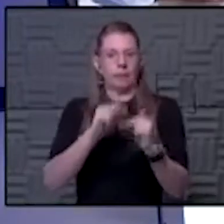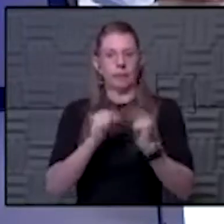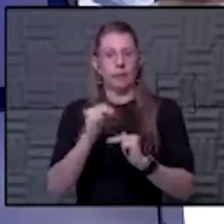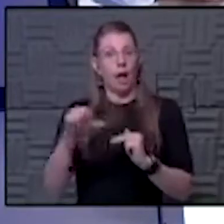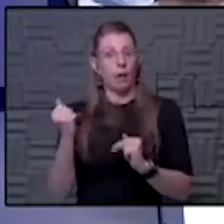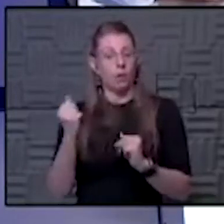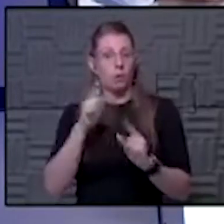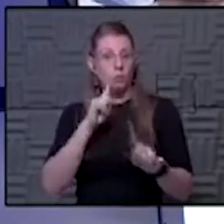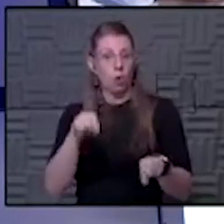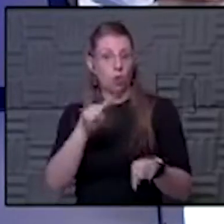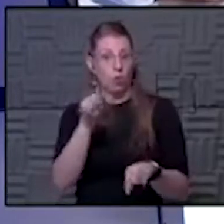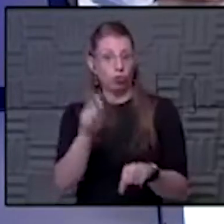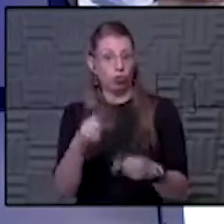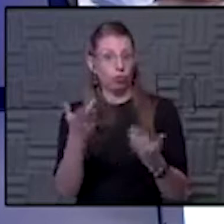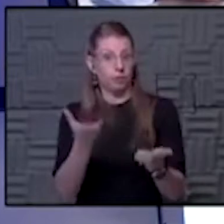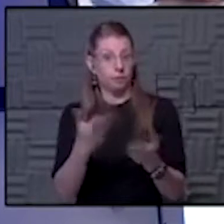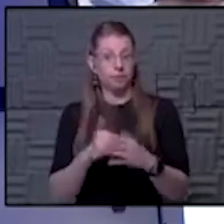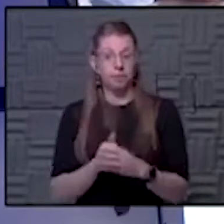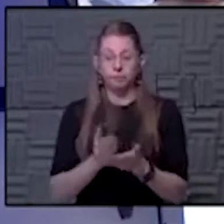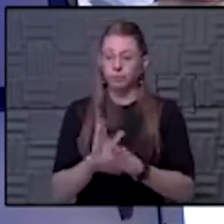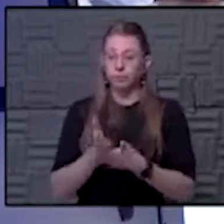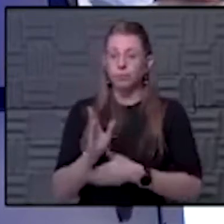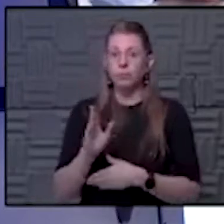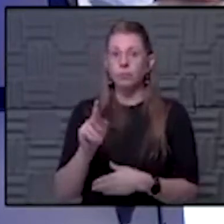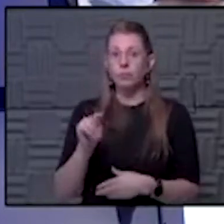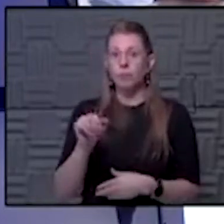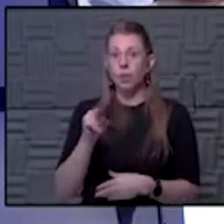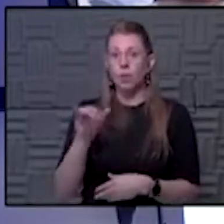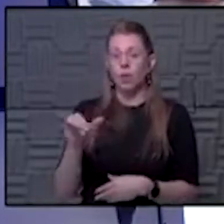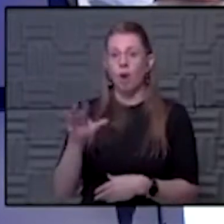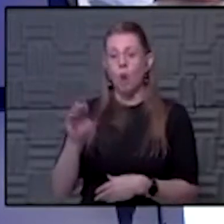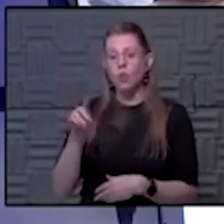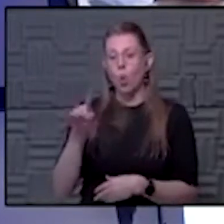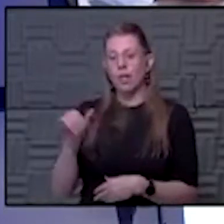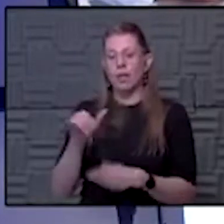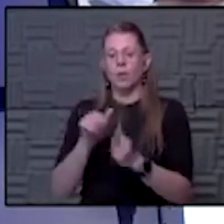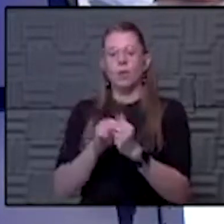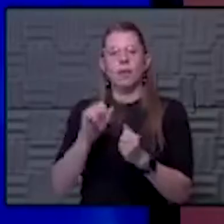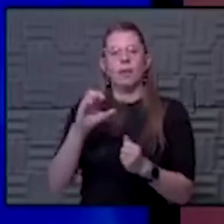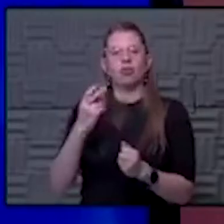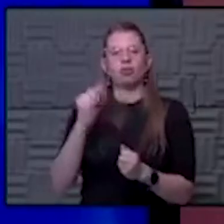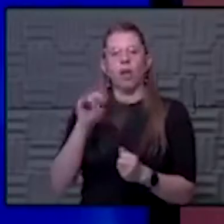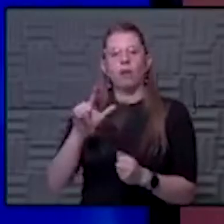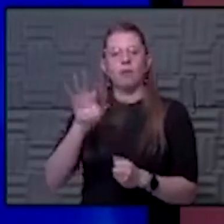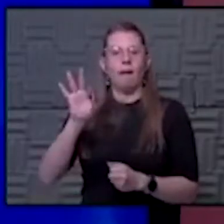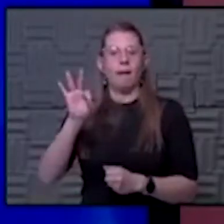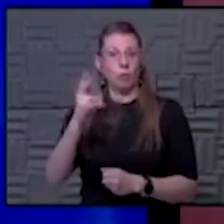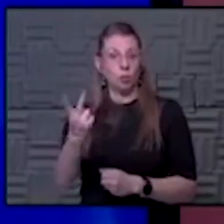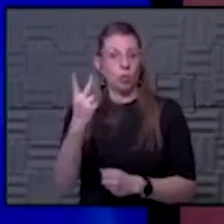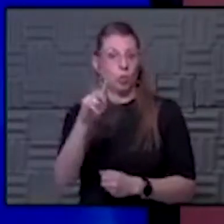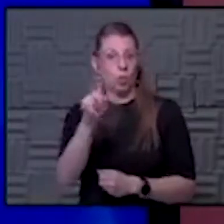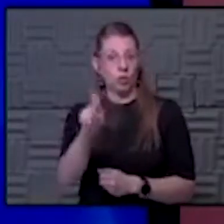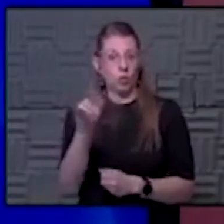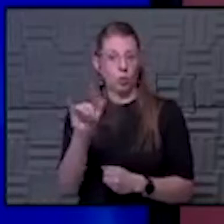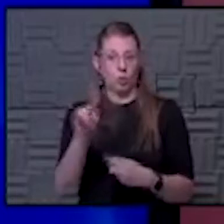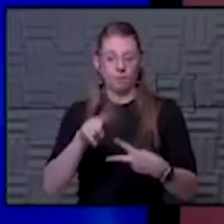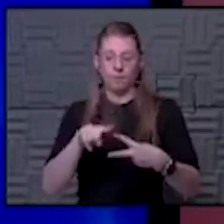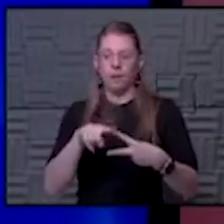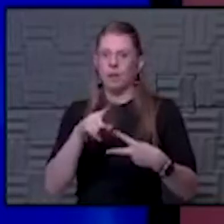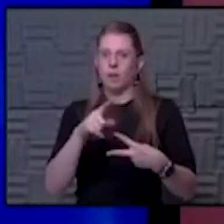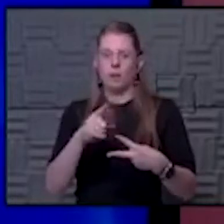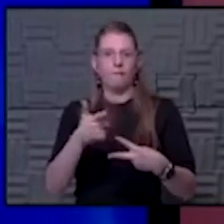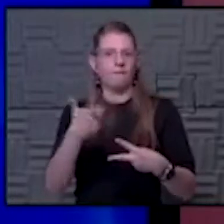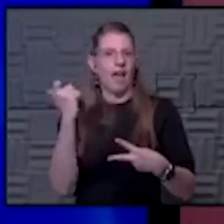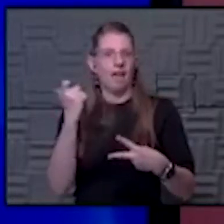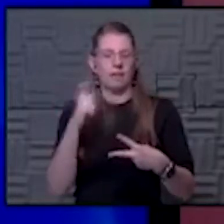reporter questions? All right. Cody with Channel 9. Hi, everyone. Hi, Cody. 2 questions as well. First one's a very quick